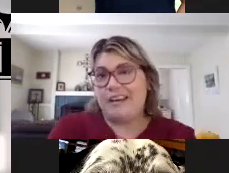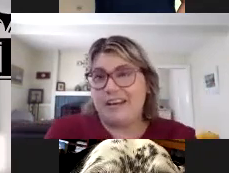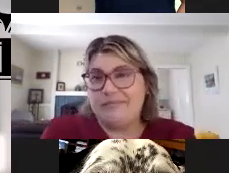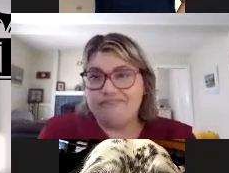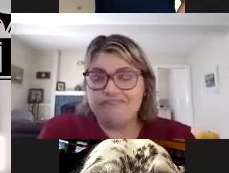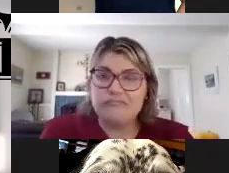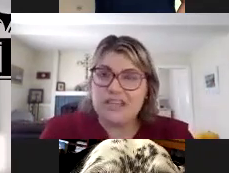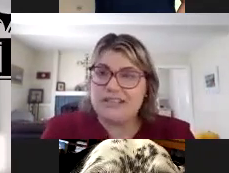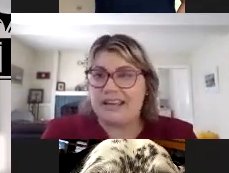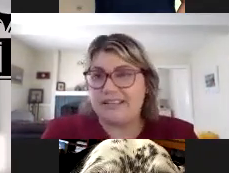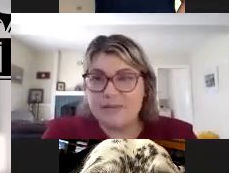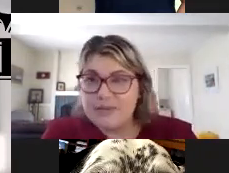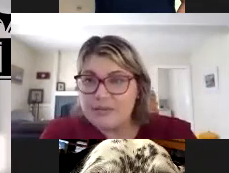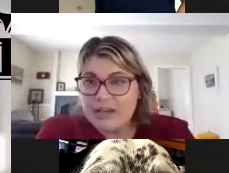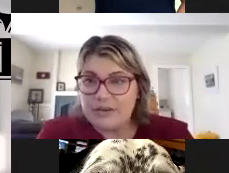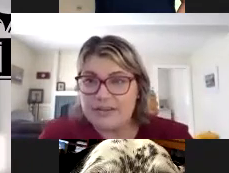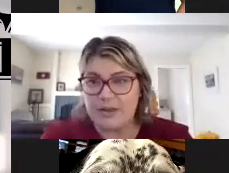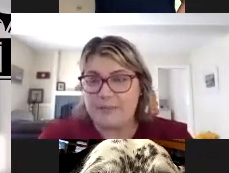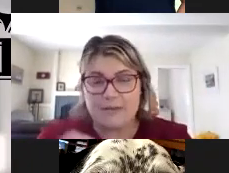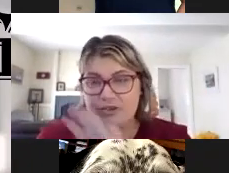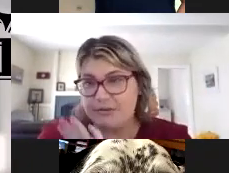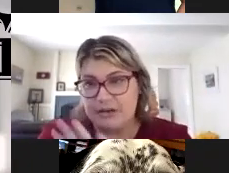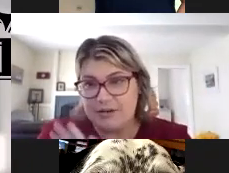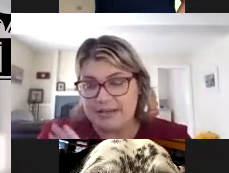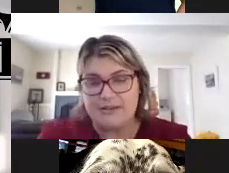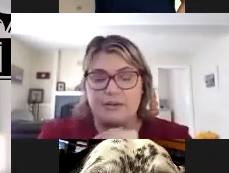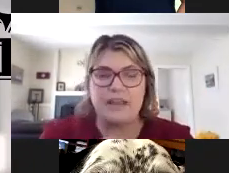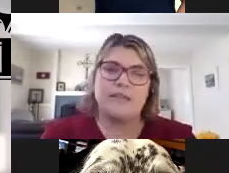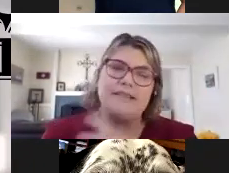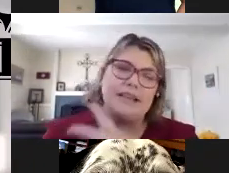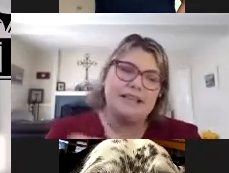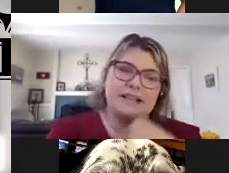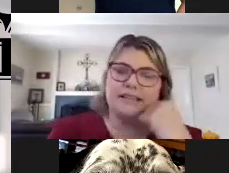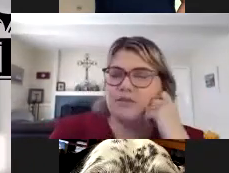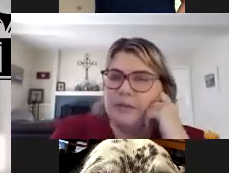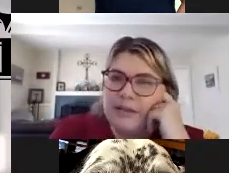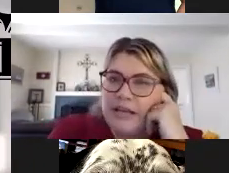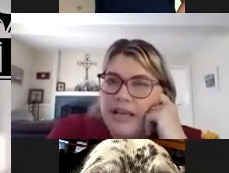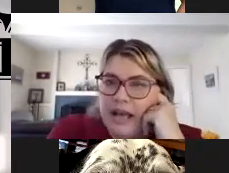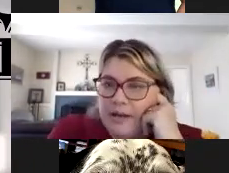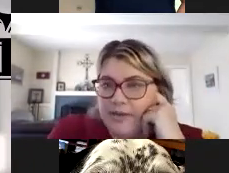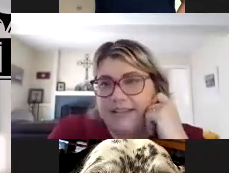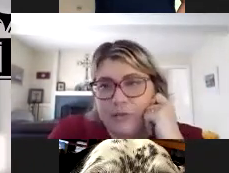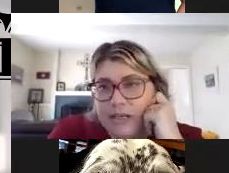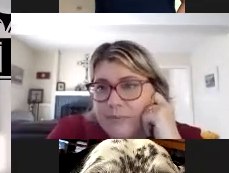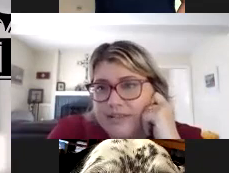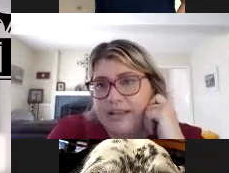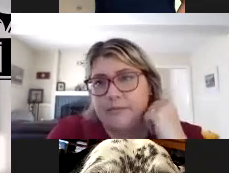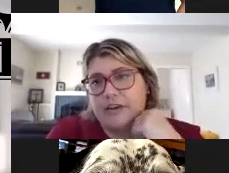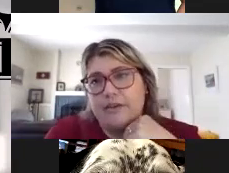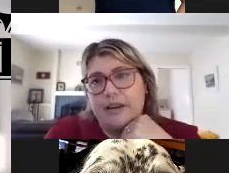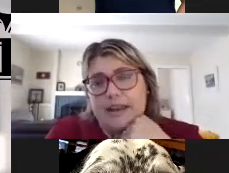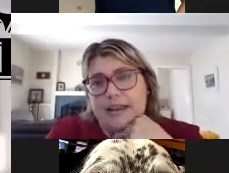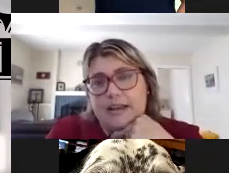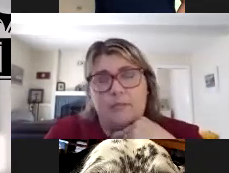say in Texas, which we don't know this will happen, I'm just throwing numbers out there, okay? But let's say in Texas, Trump gets 48% of